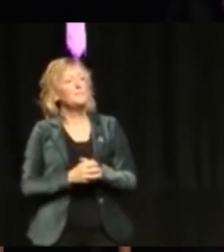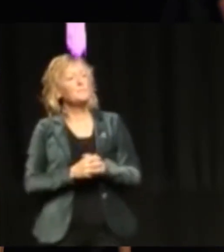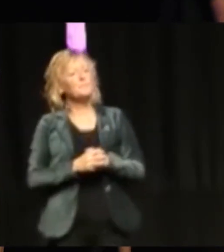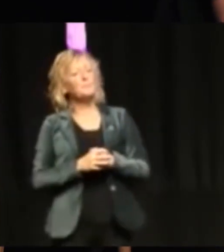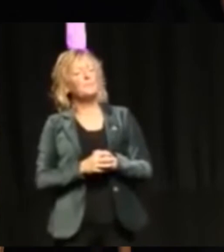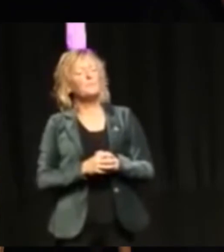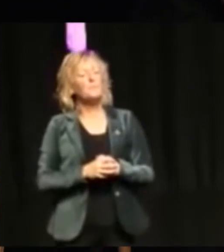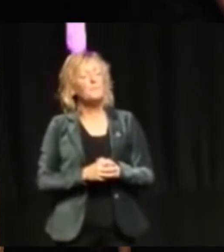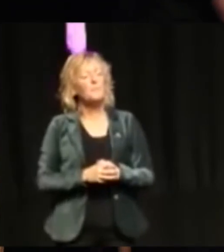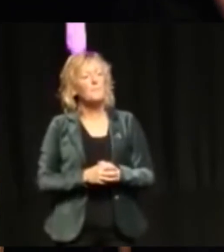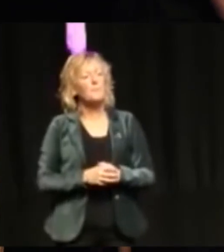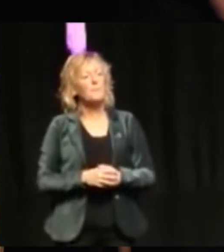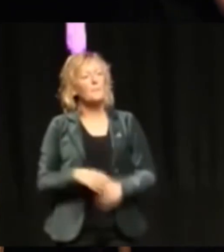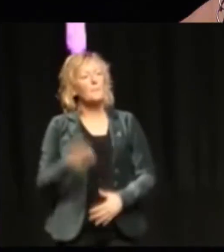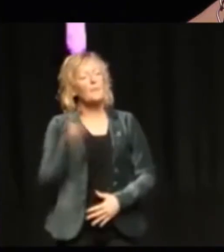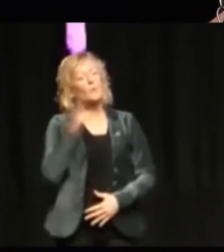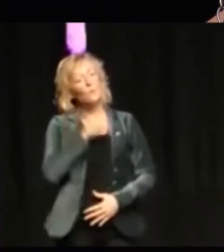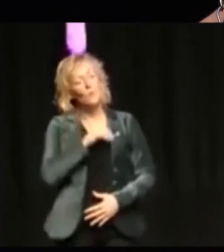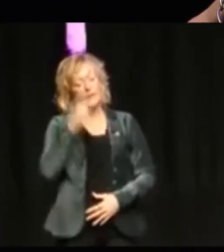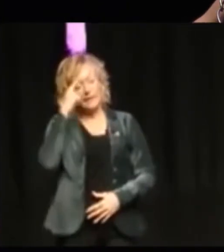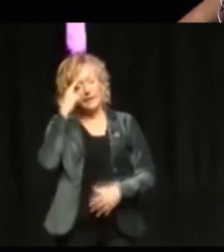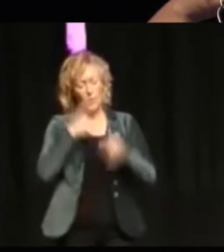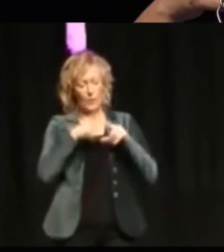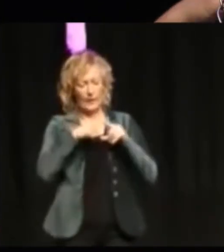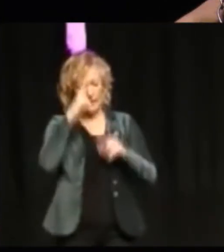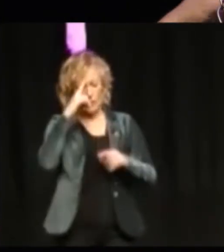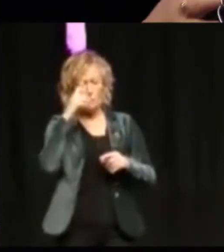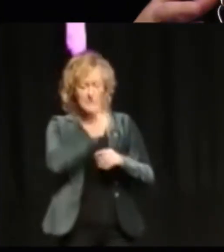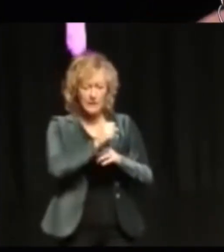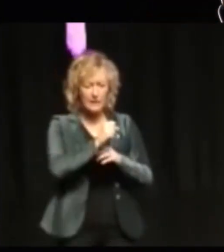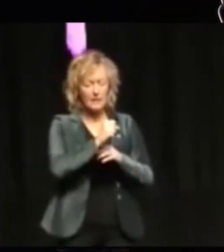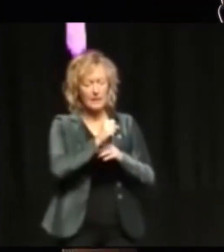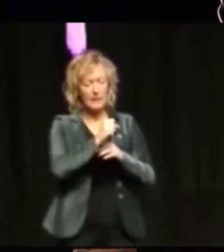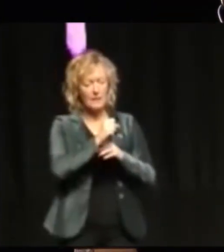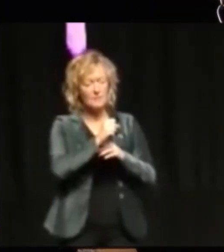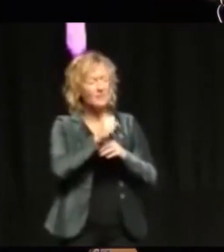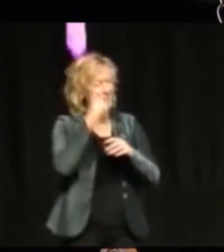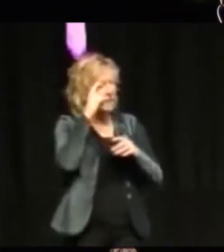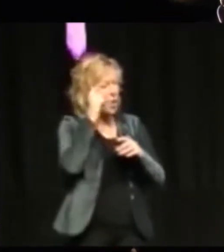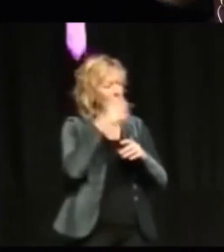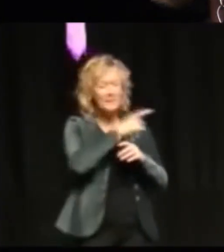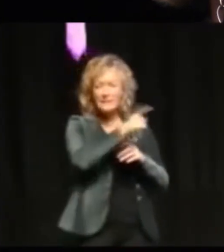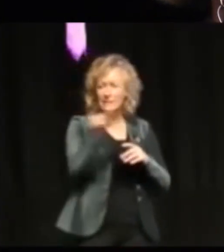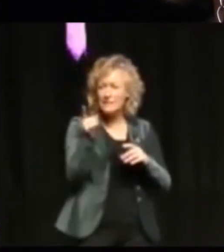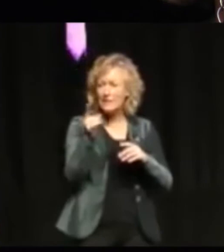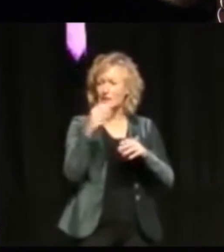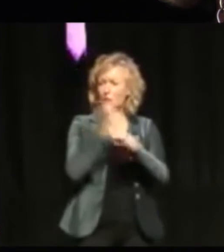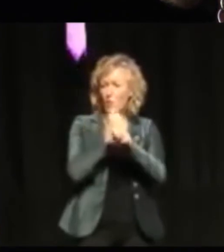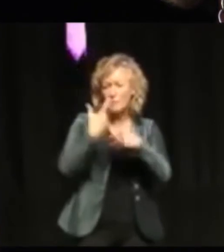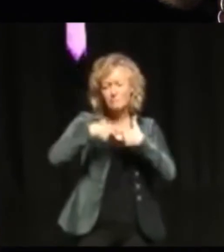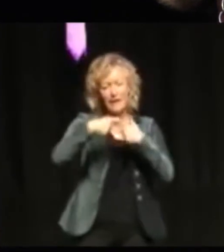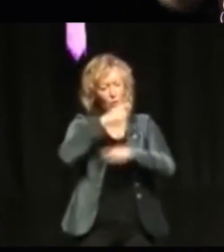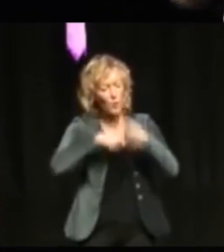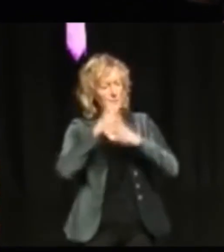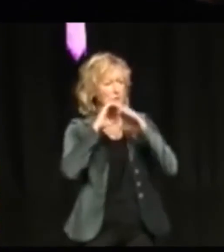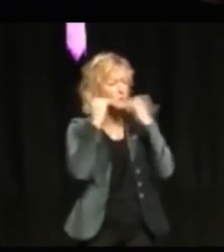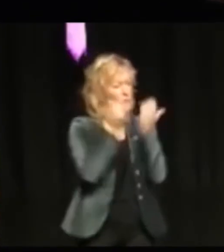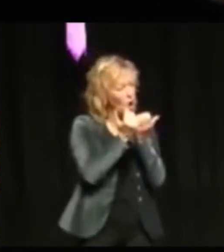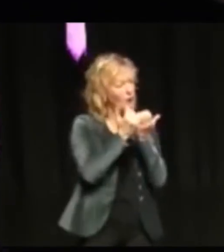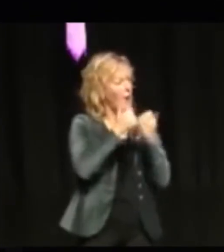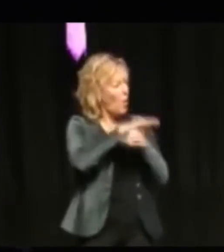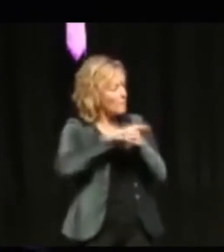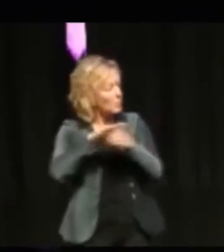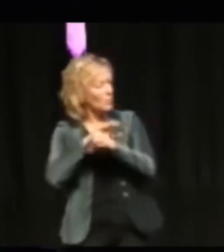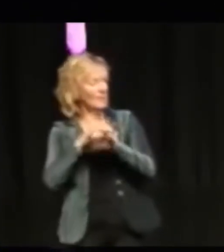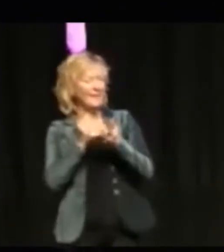concepts that I really think it helps about. If there are folks in the room who are working on economic social issues and wondering